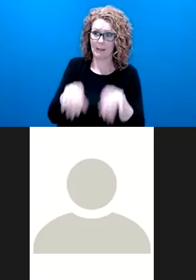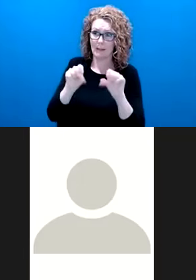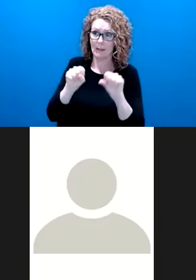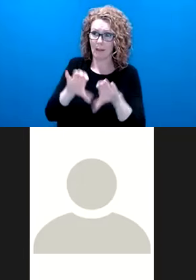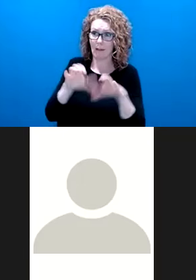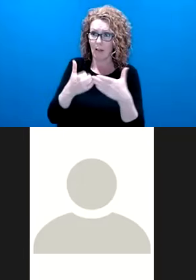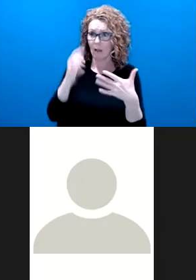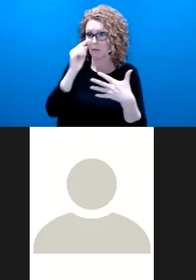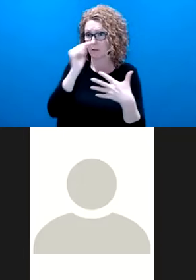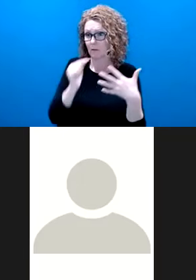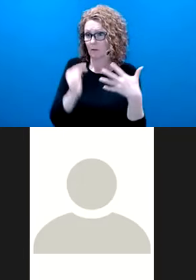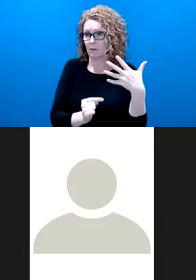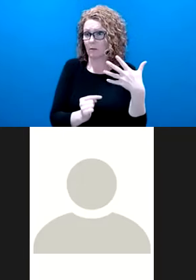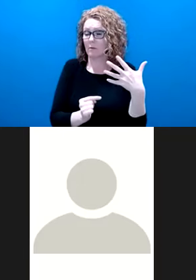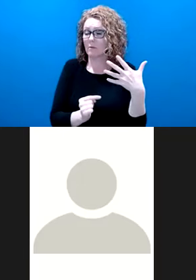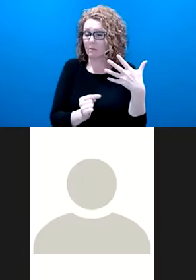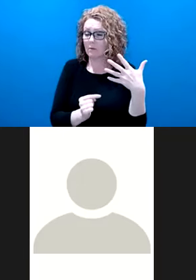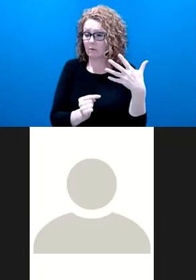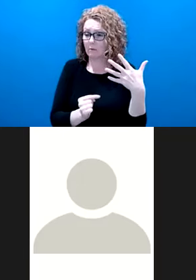you have taken this